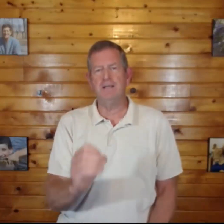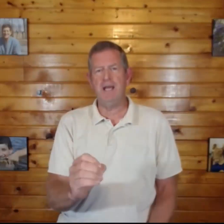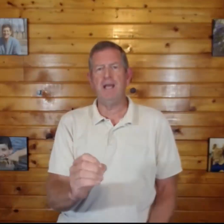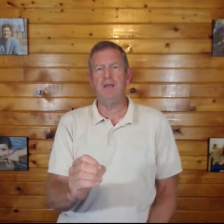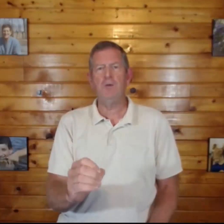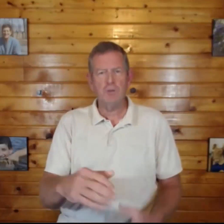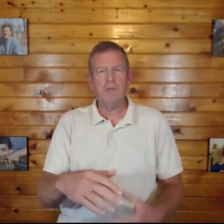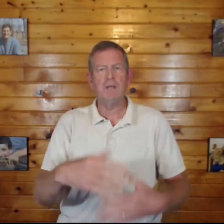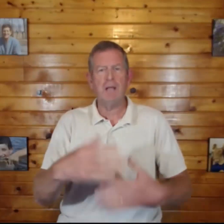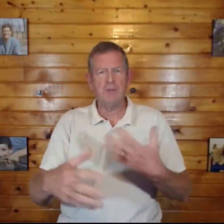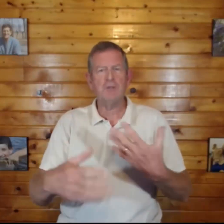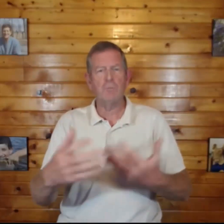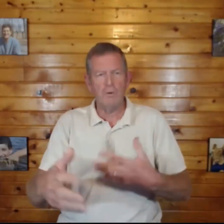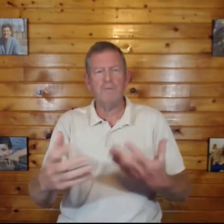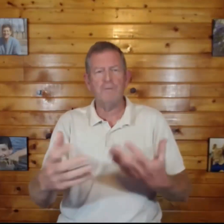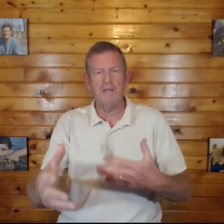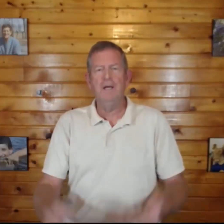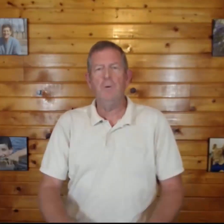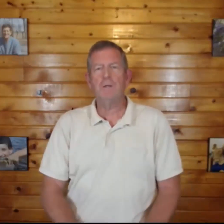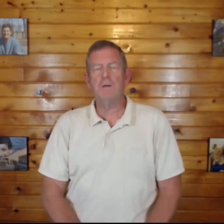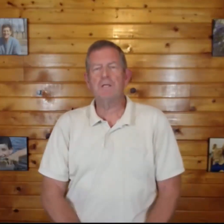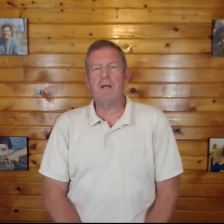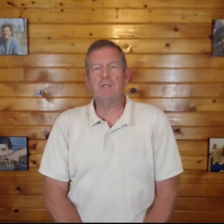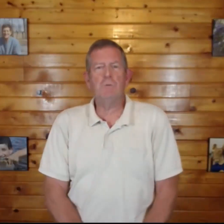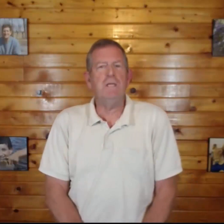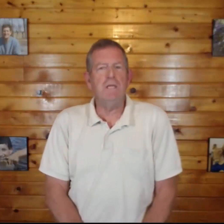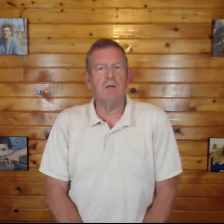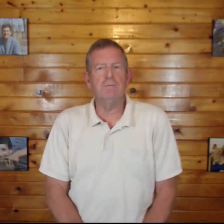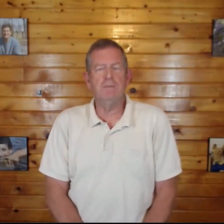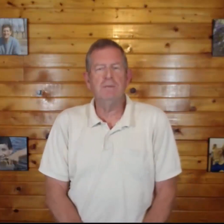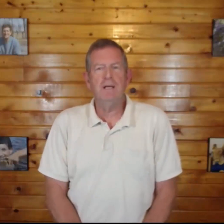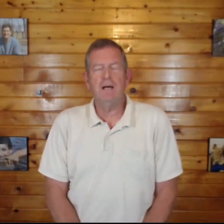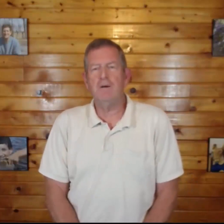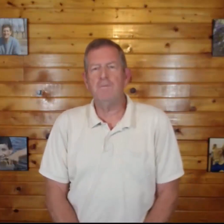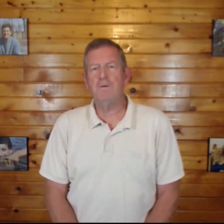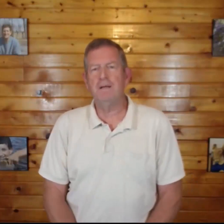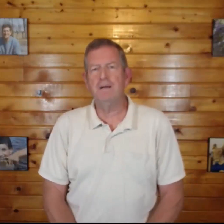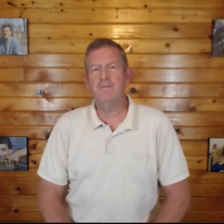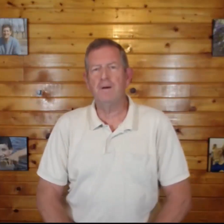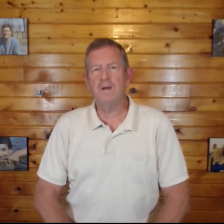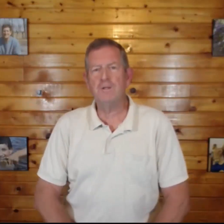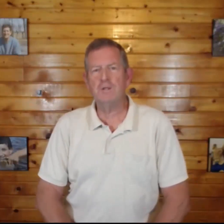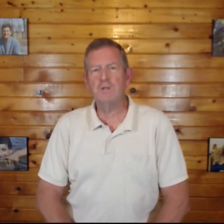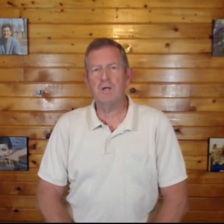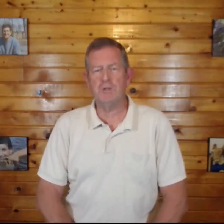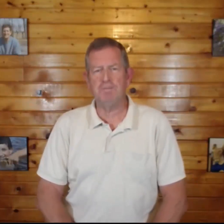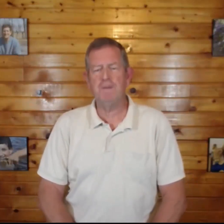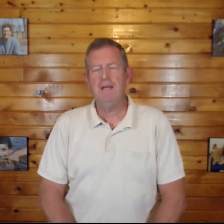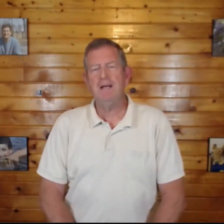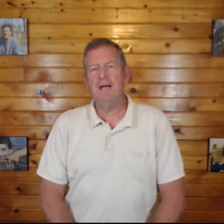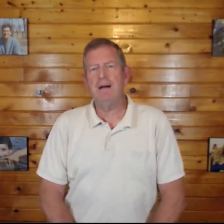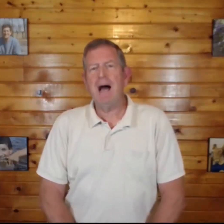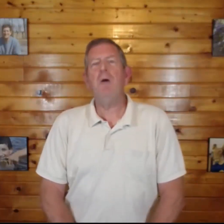a day, you should accomplish roughly what corresponds to a year of French